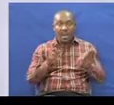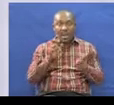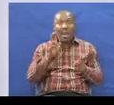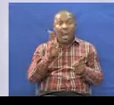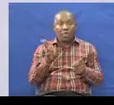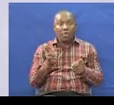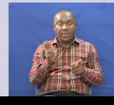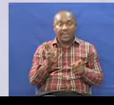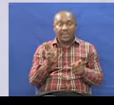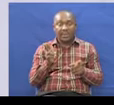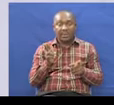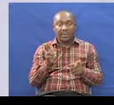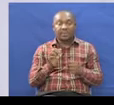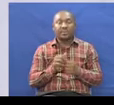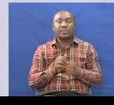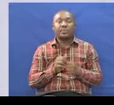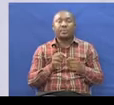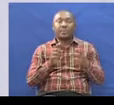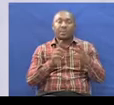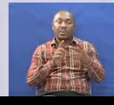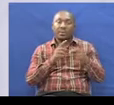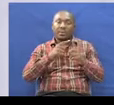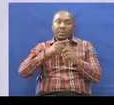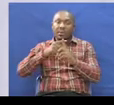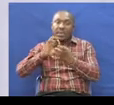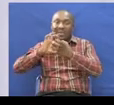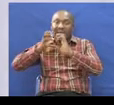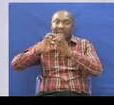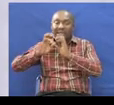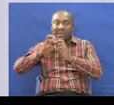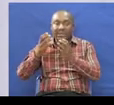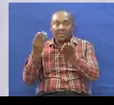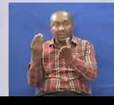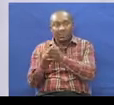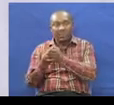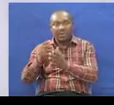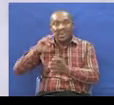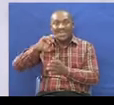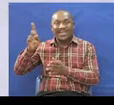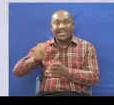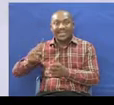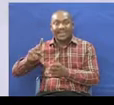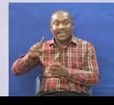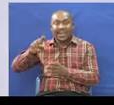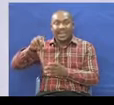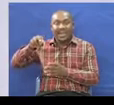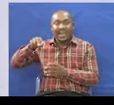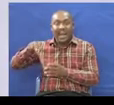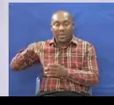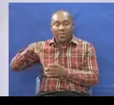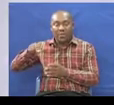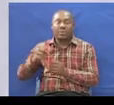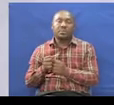HCl. Then this one will react with zinc granules. Zinc granule is Zn. Zn. And what